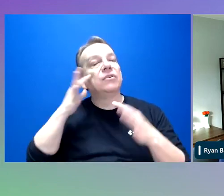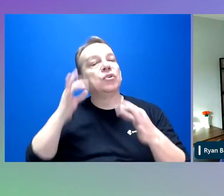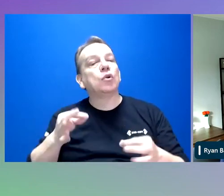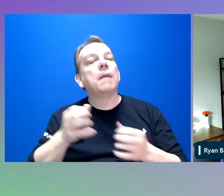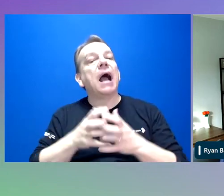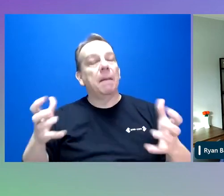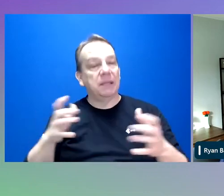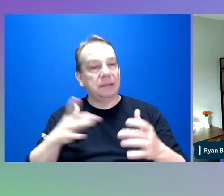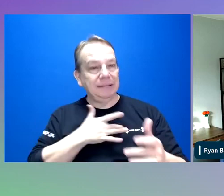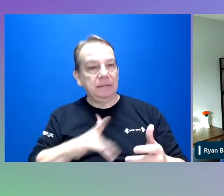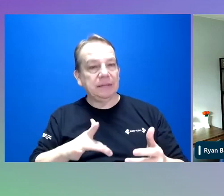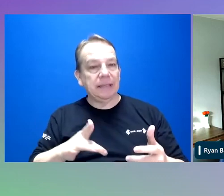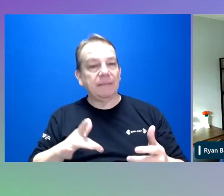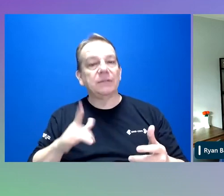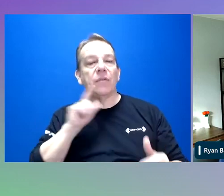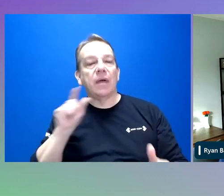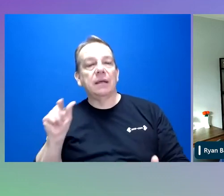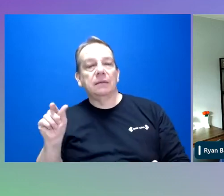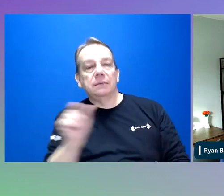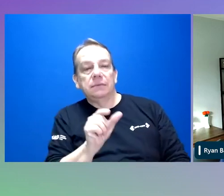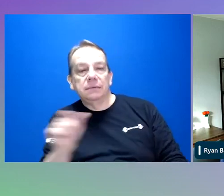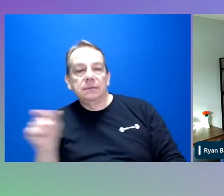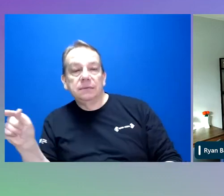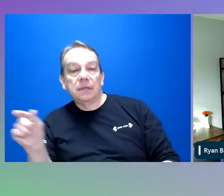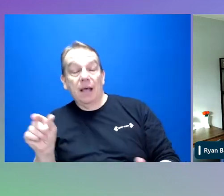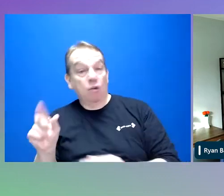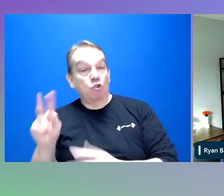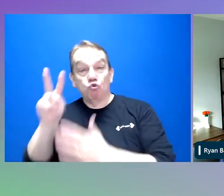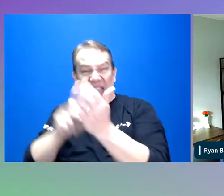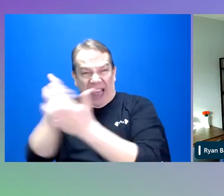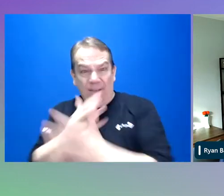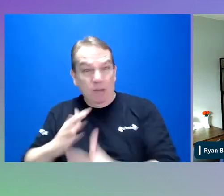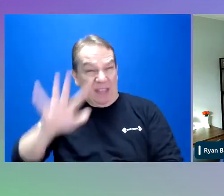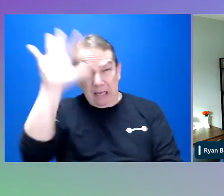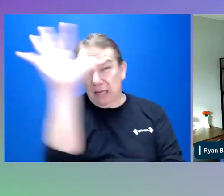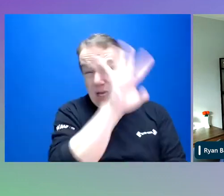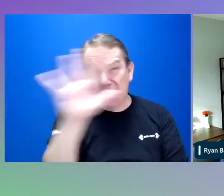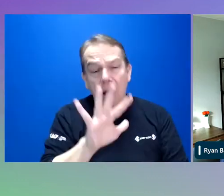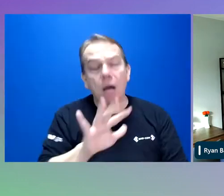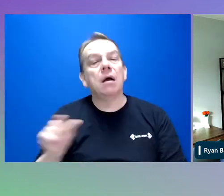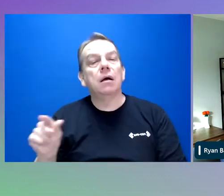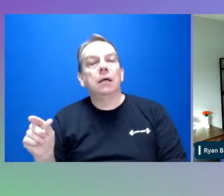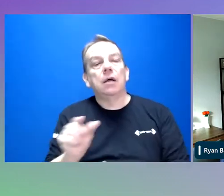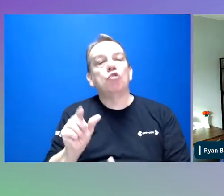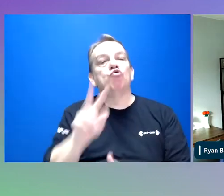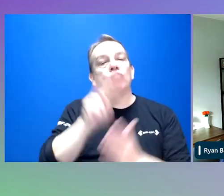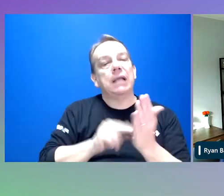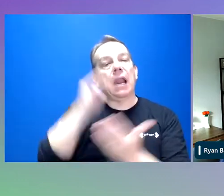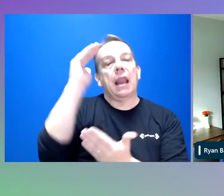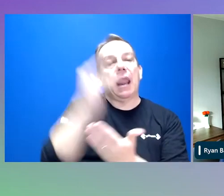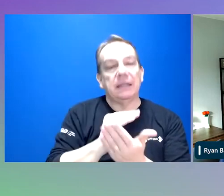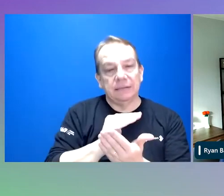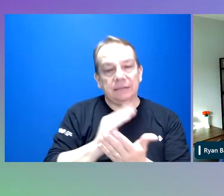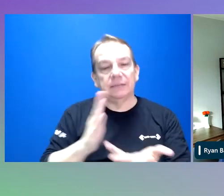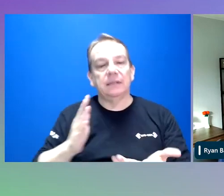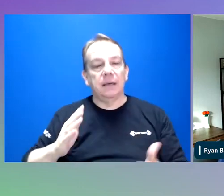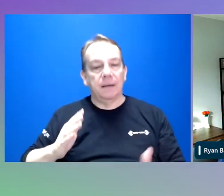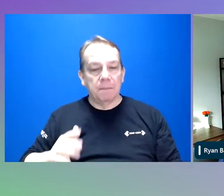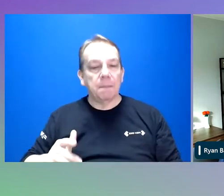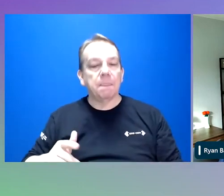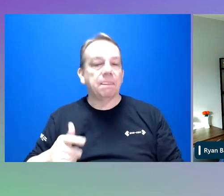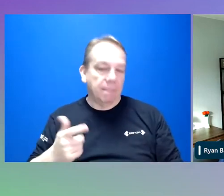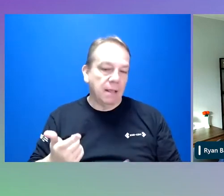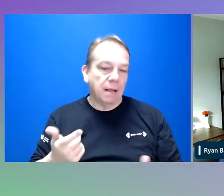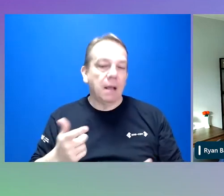verbosity. Leave that up to them to do. Don't make those decisions yourself. Don't make the mistake I did of saying, well, a screen reader